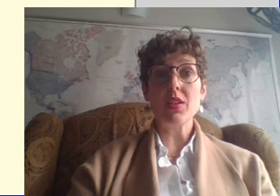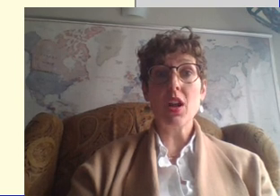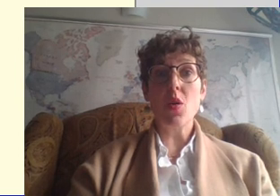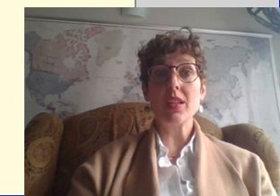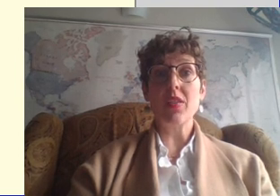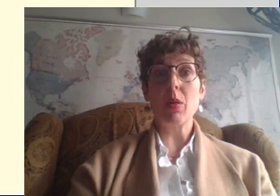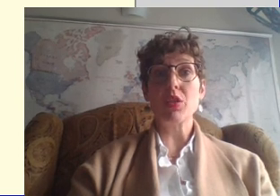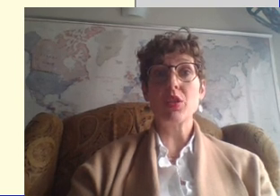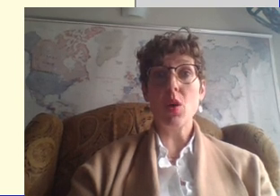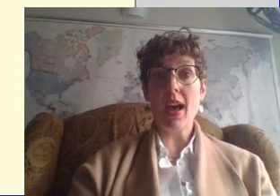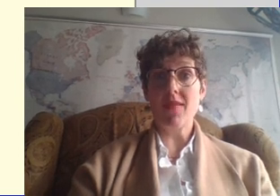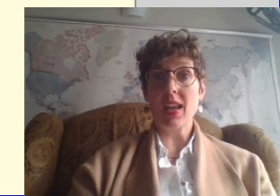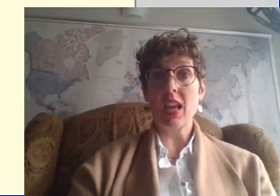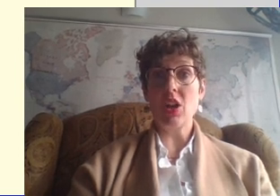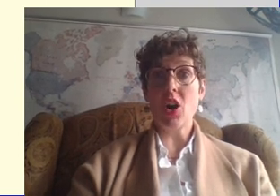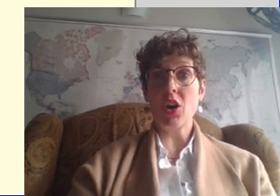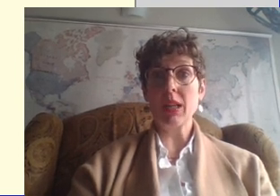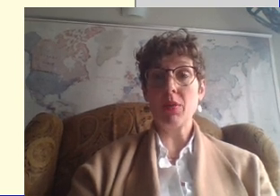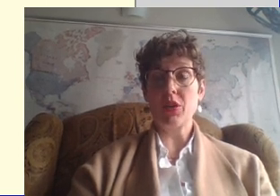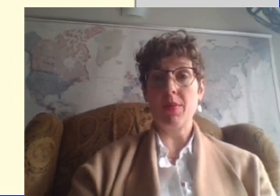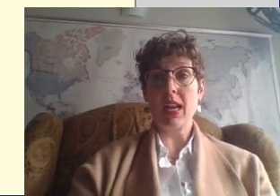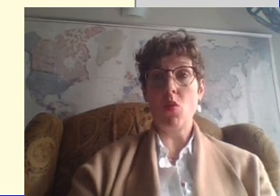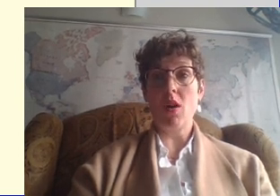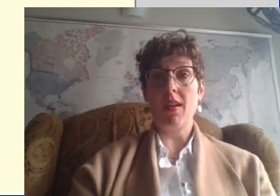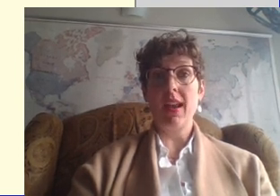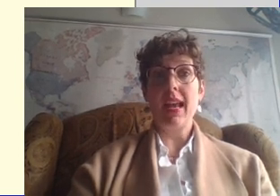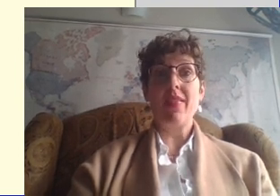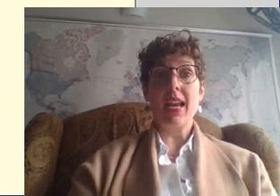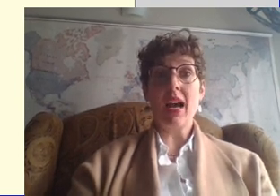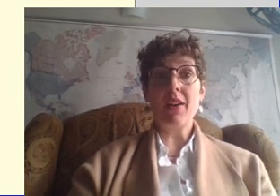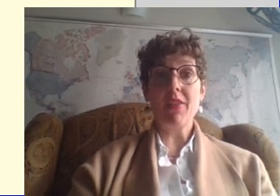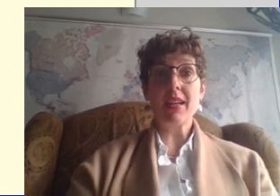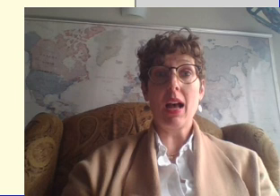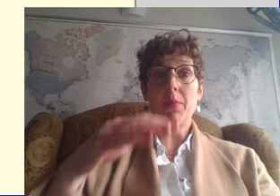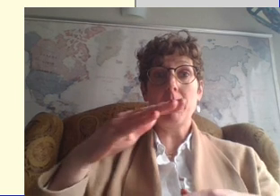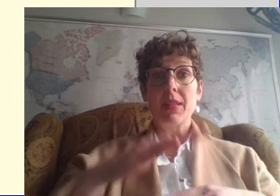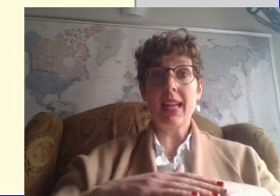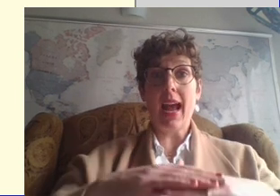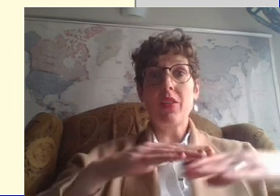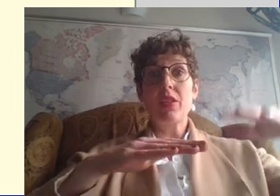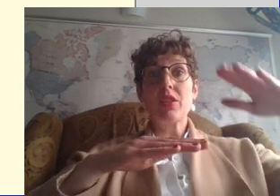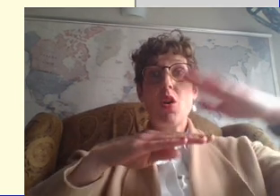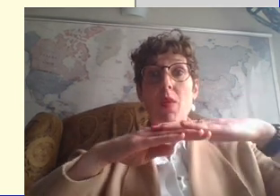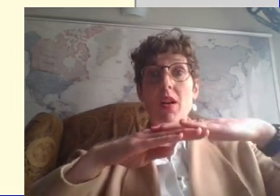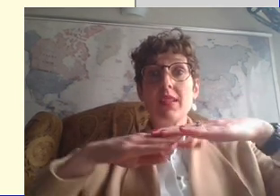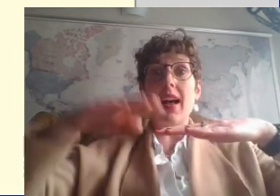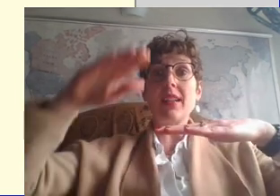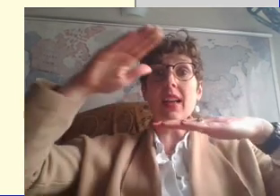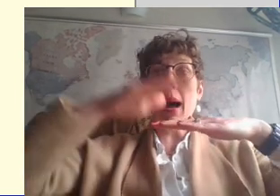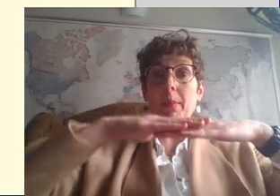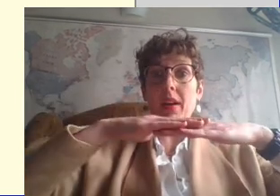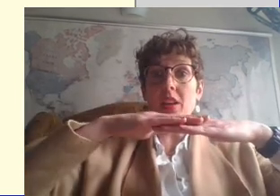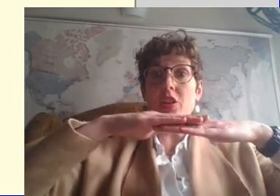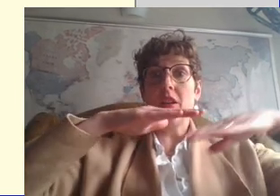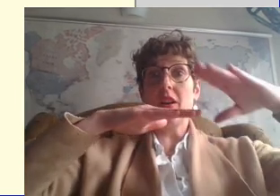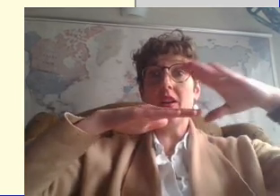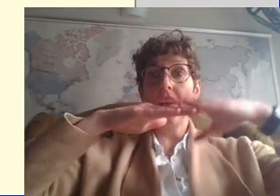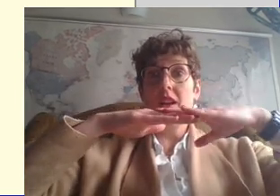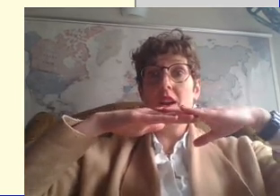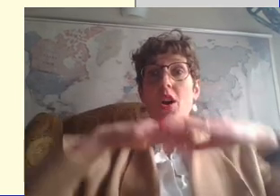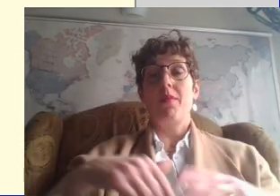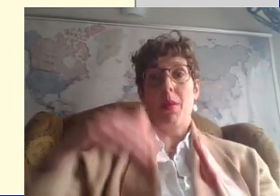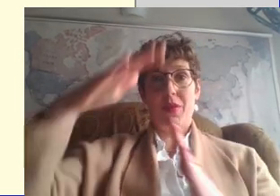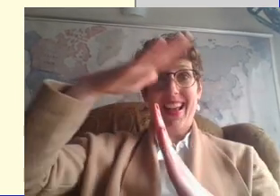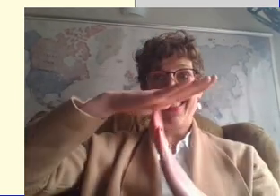balls of snow until they were so heavy he could hardly push them anymore. Then he got a friend to help them stack the snowballs on top of each